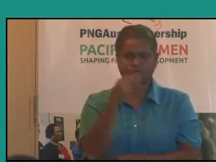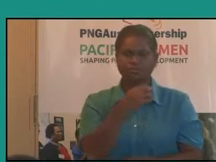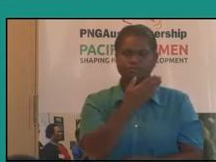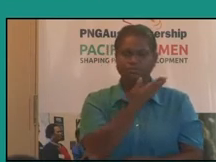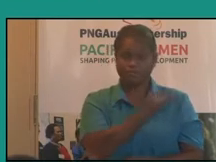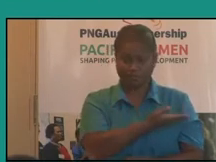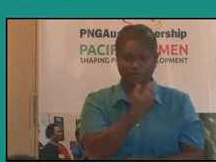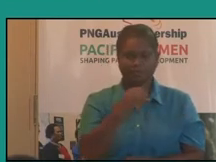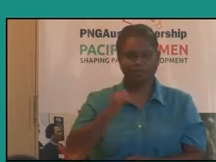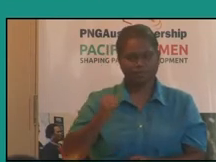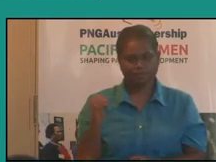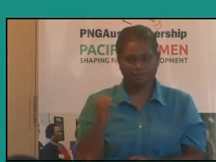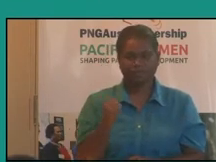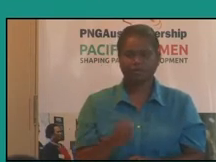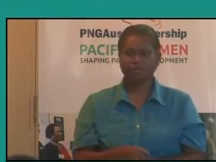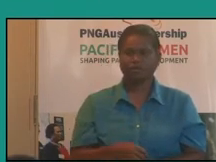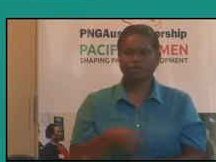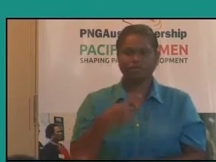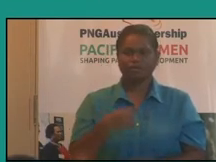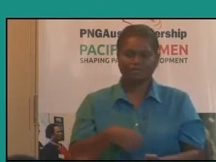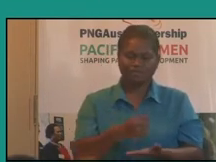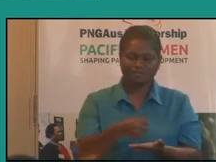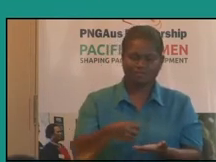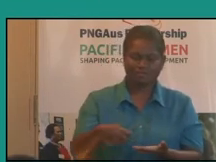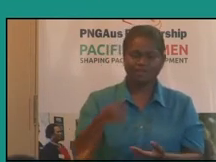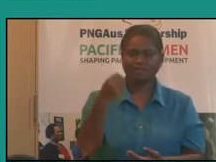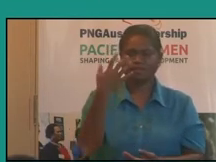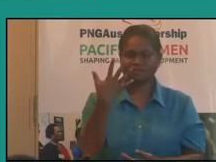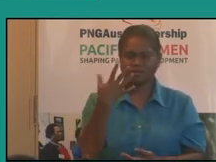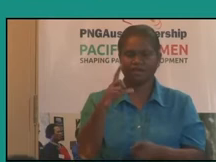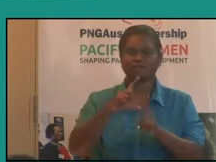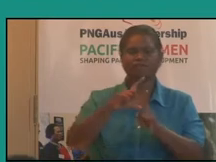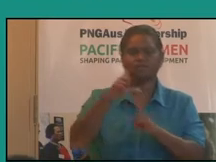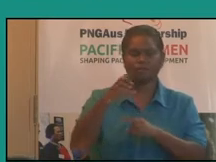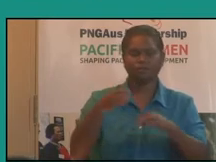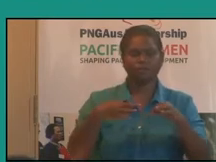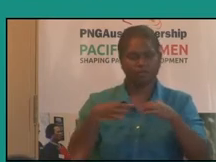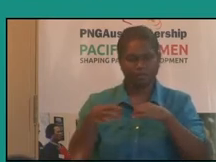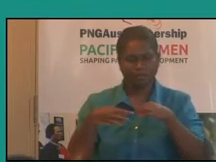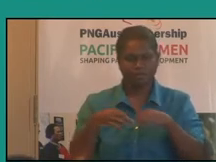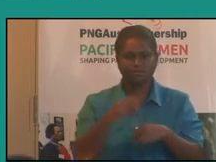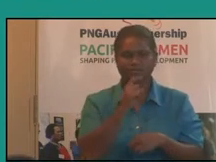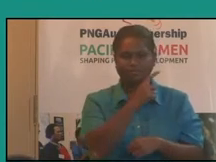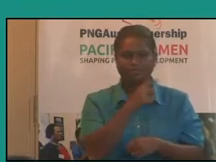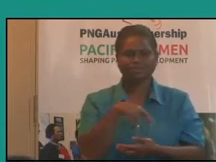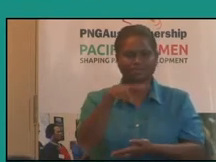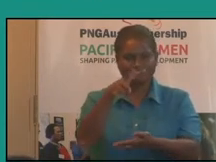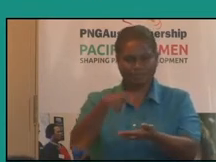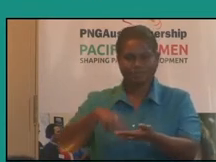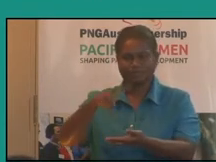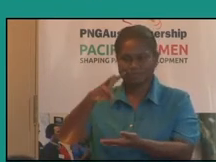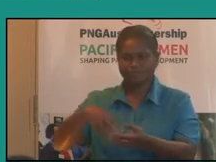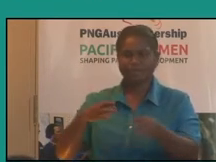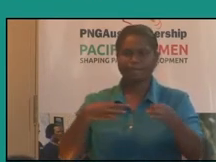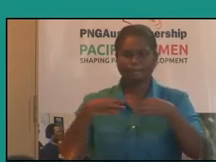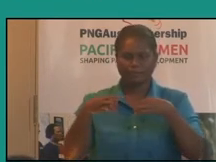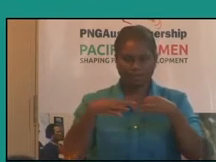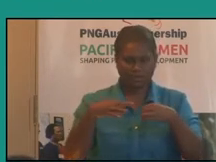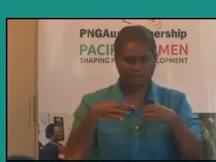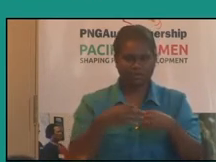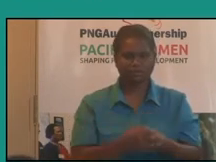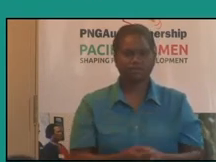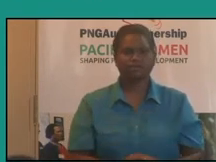had designed 5 district development plans. I designed a provincial plan, the delivery